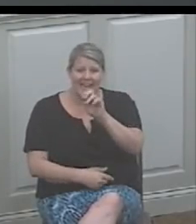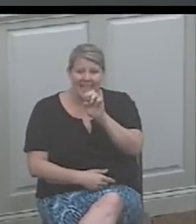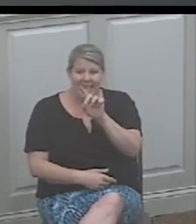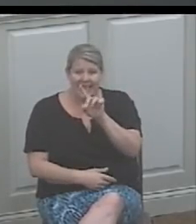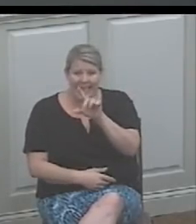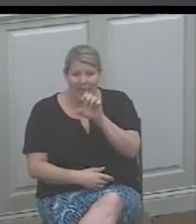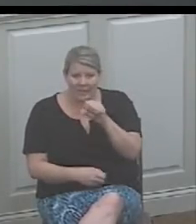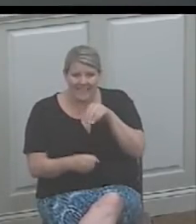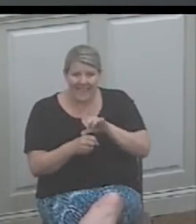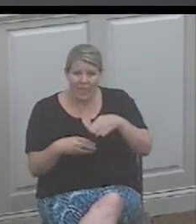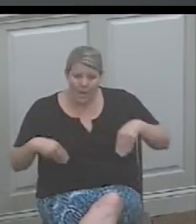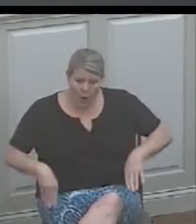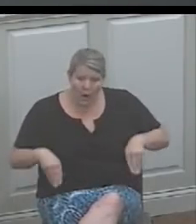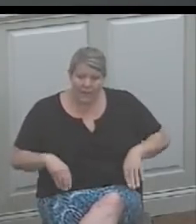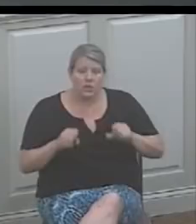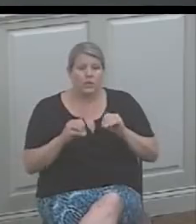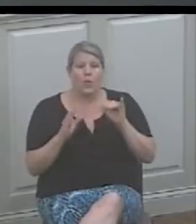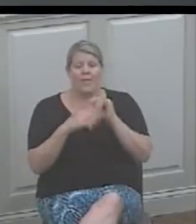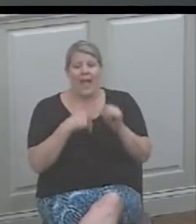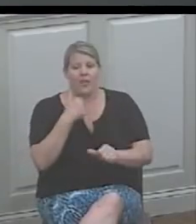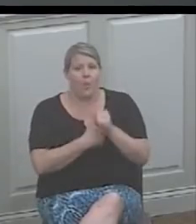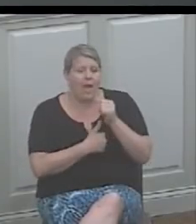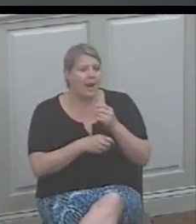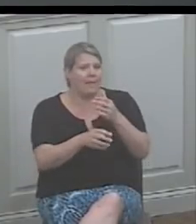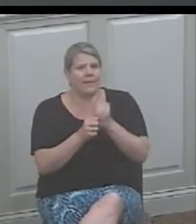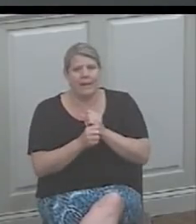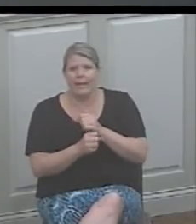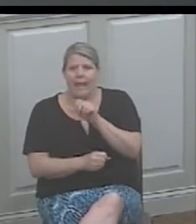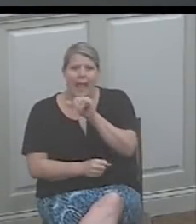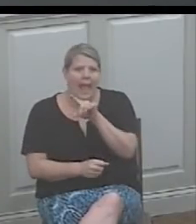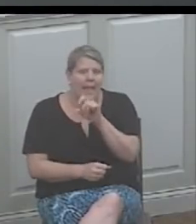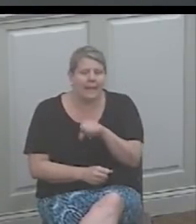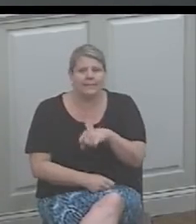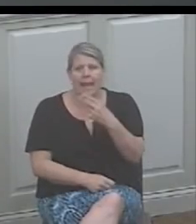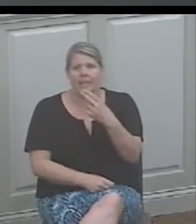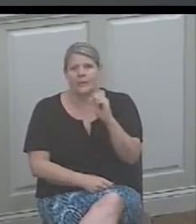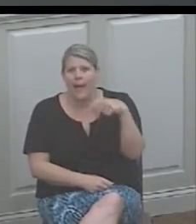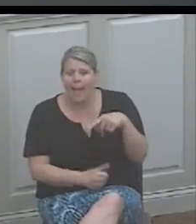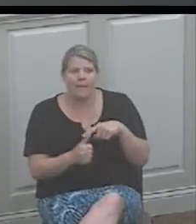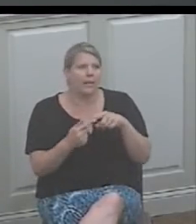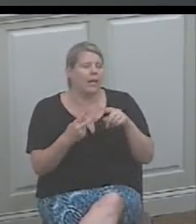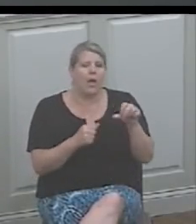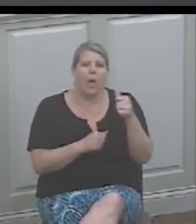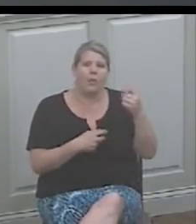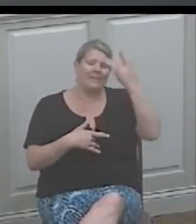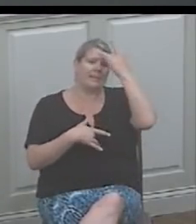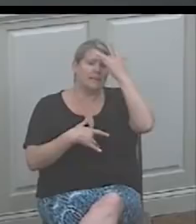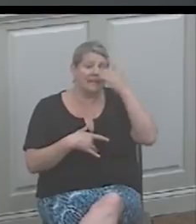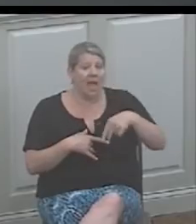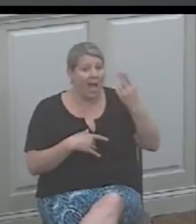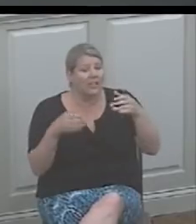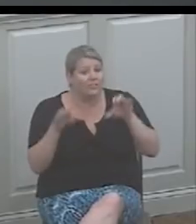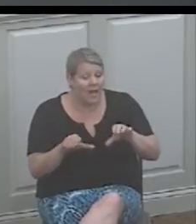have using dirty needles, and so the threat of catching hepatitis, AIDS, HIV, or other bloodborne illnesses is very high. And it's